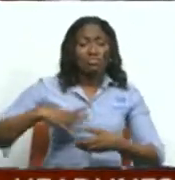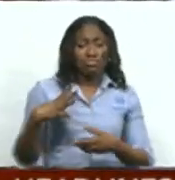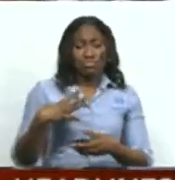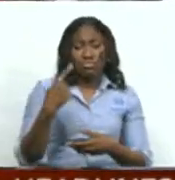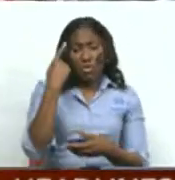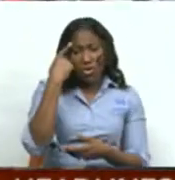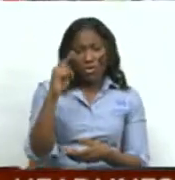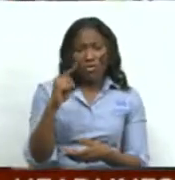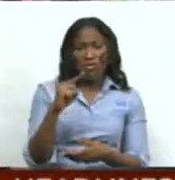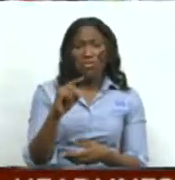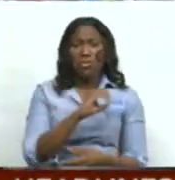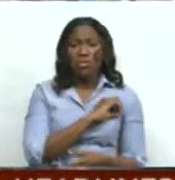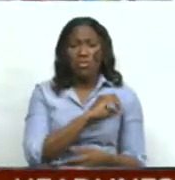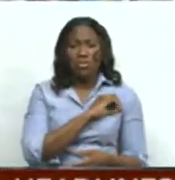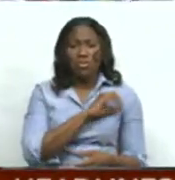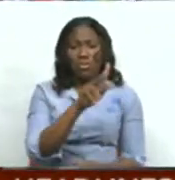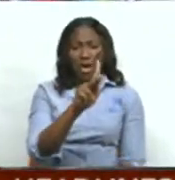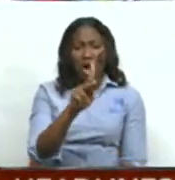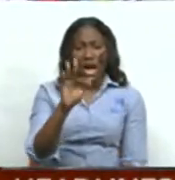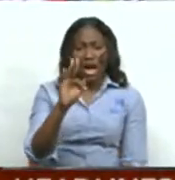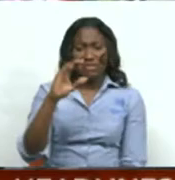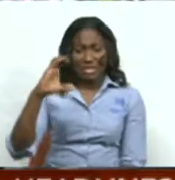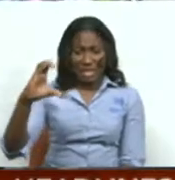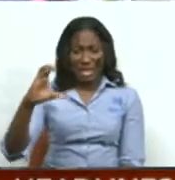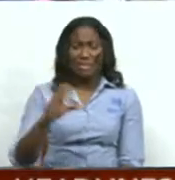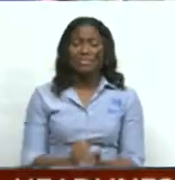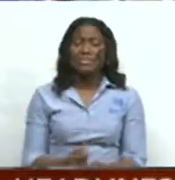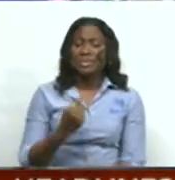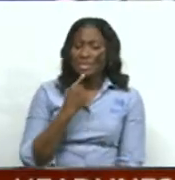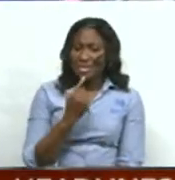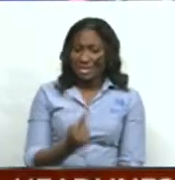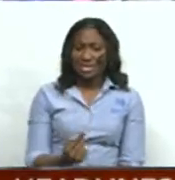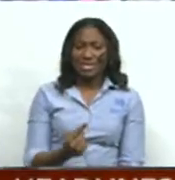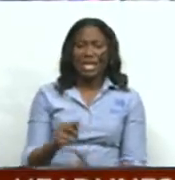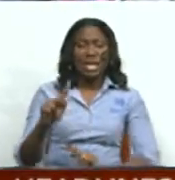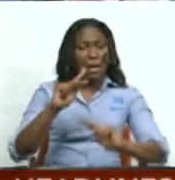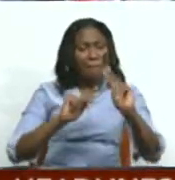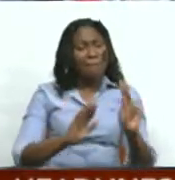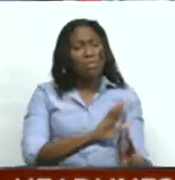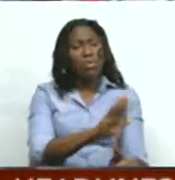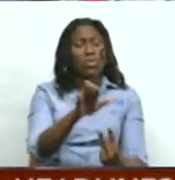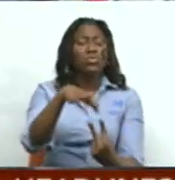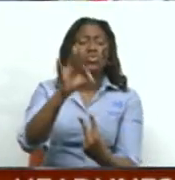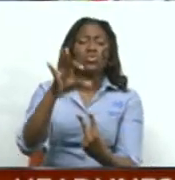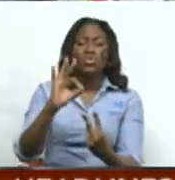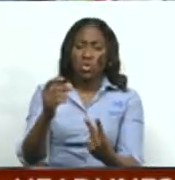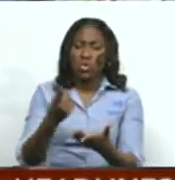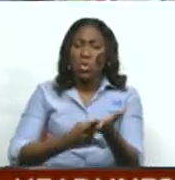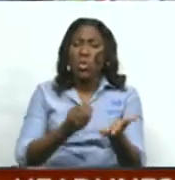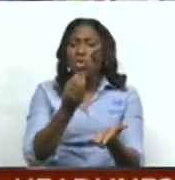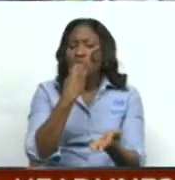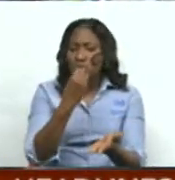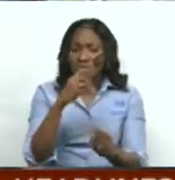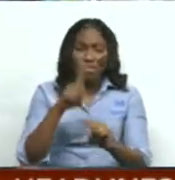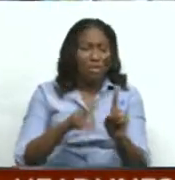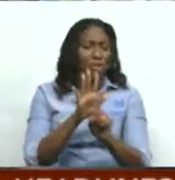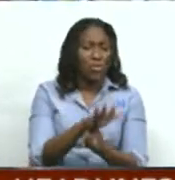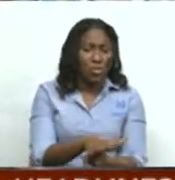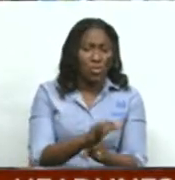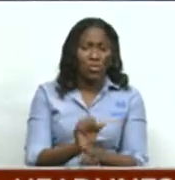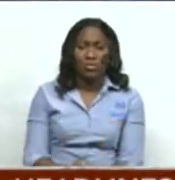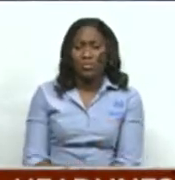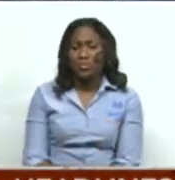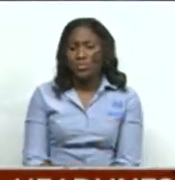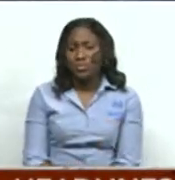Prestige Holdings, the parent company of KFC, says it is really people's choice to make what they eat, especially when it comes to fast